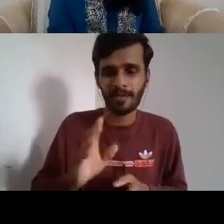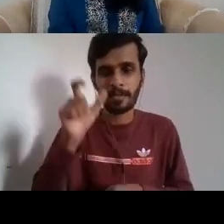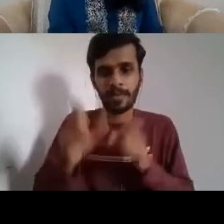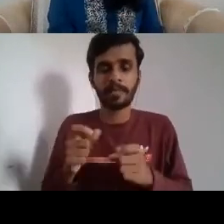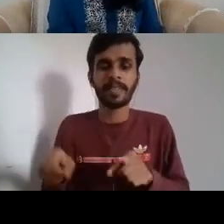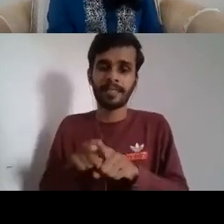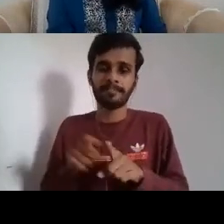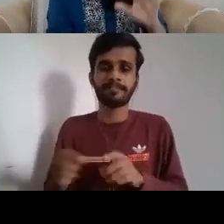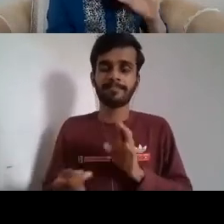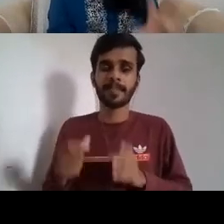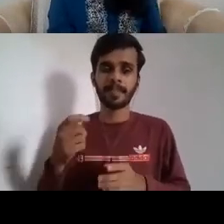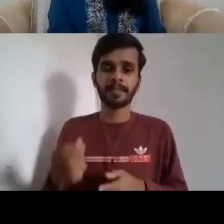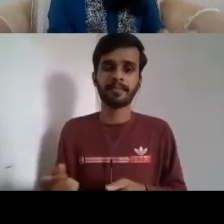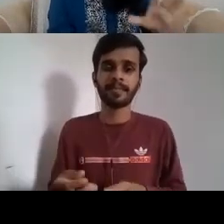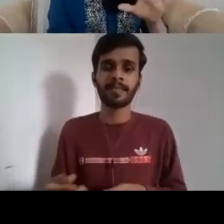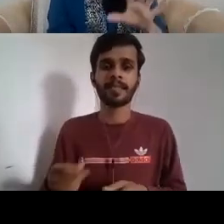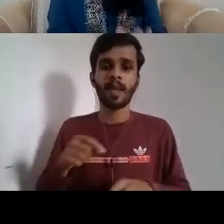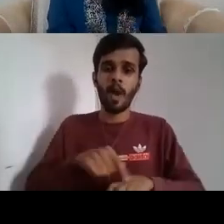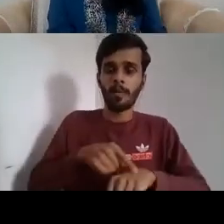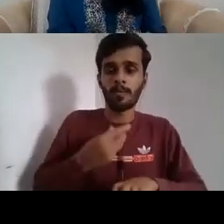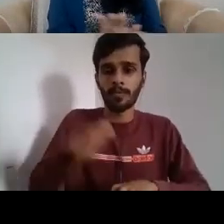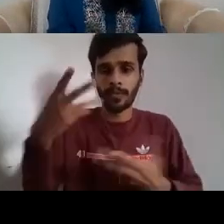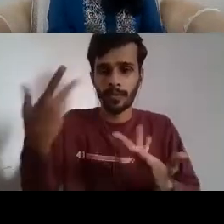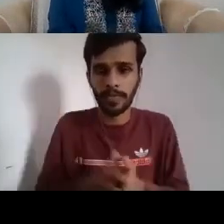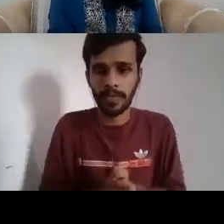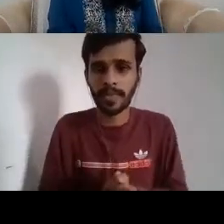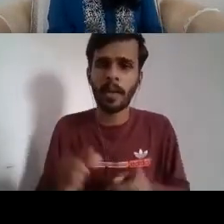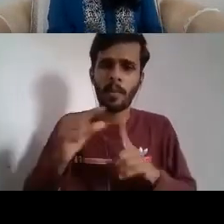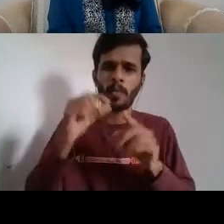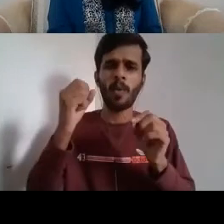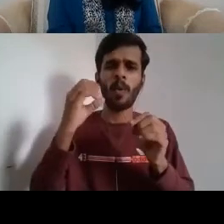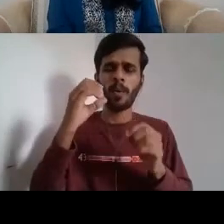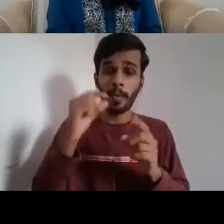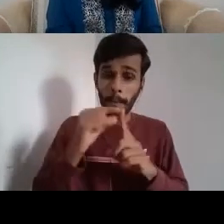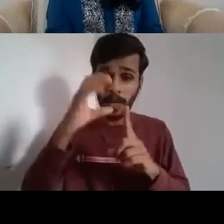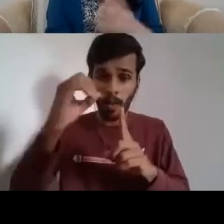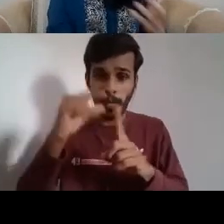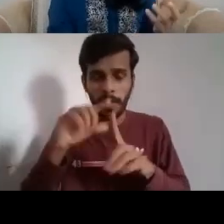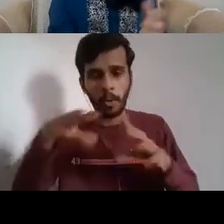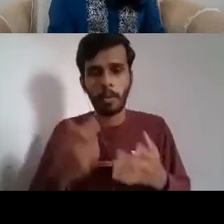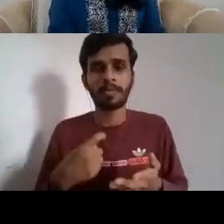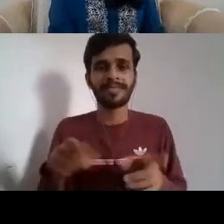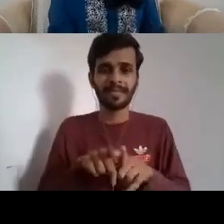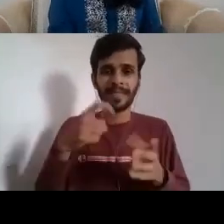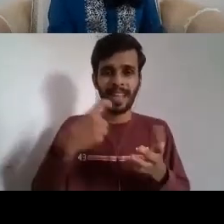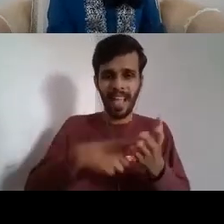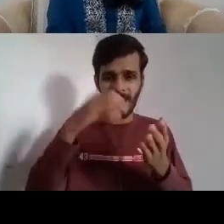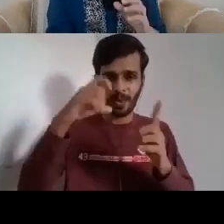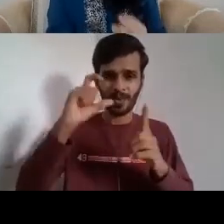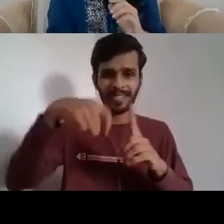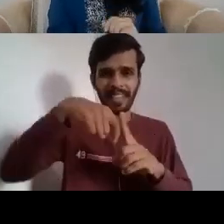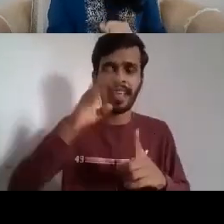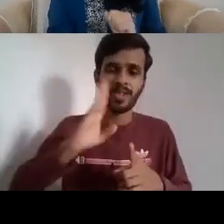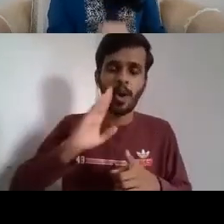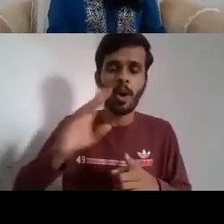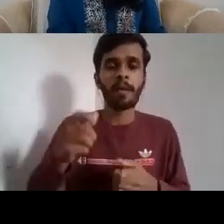genres of music, from pop to rock to jazz. As an interesting aside,